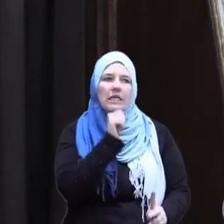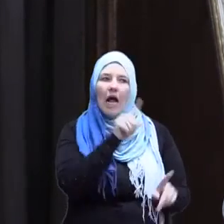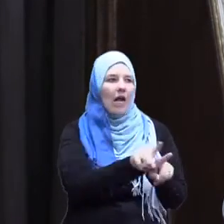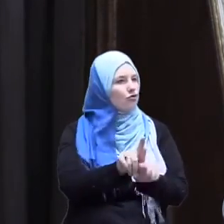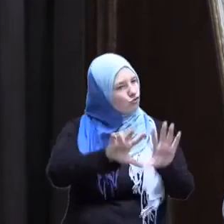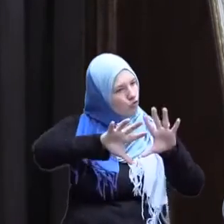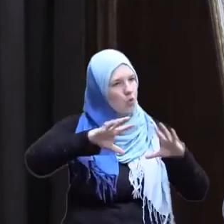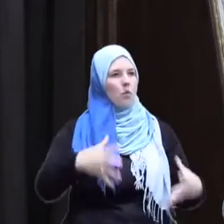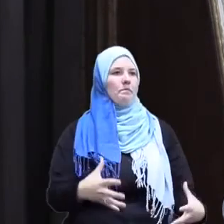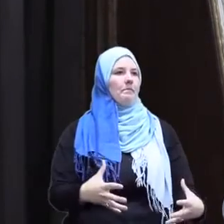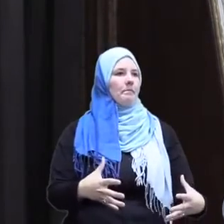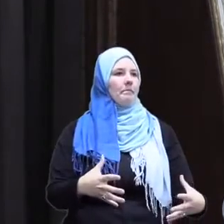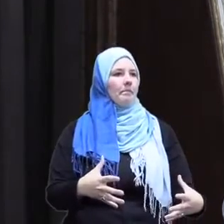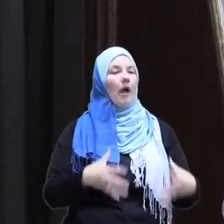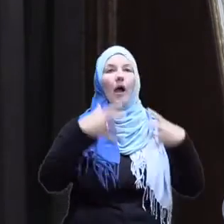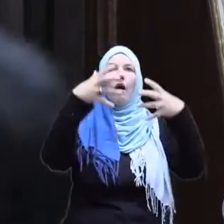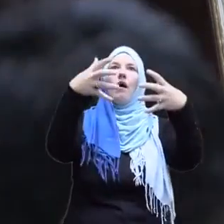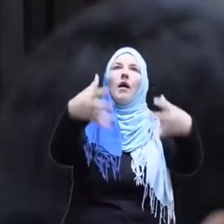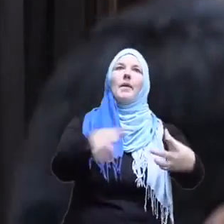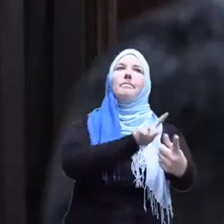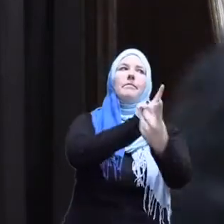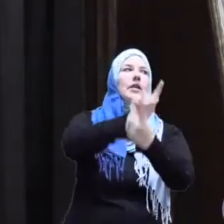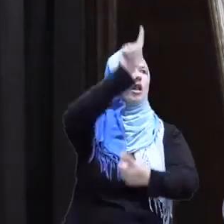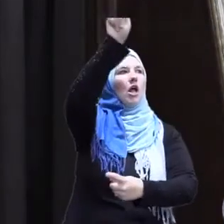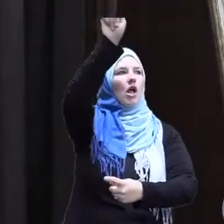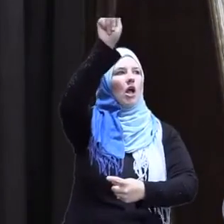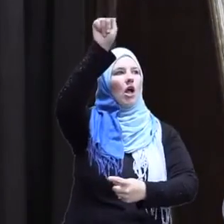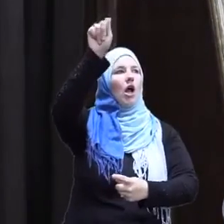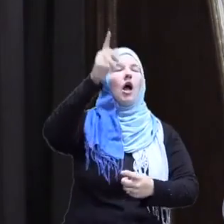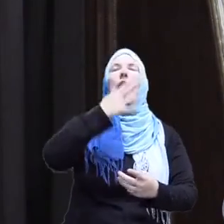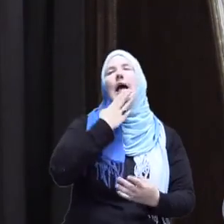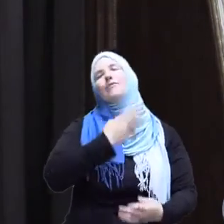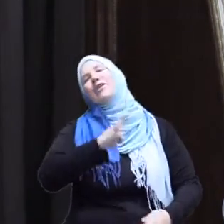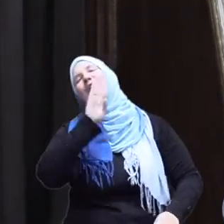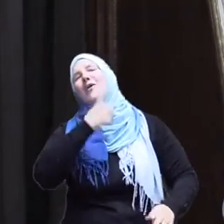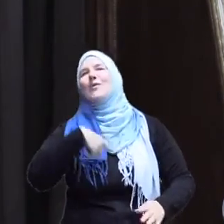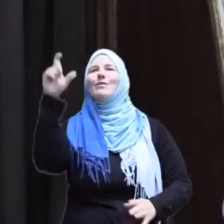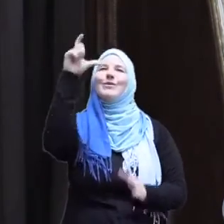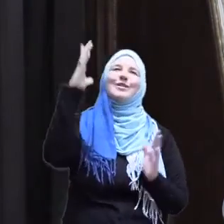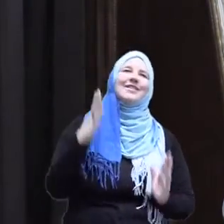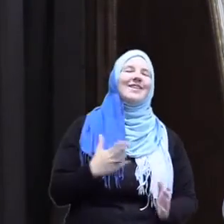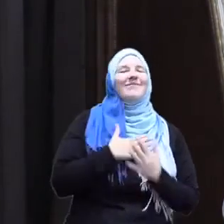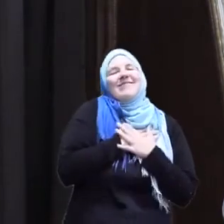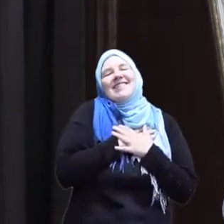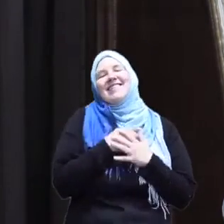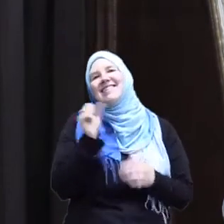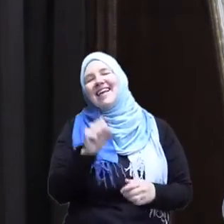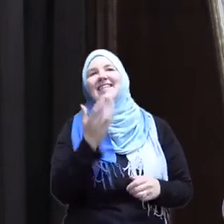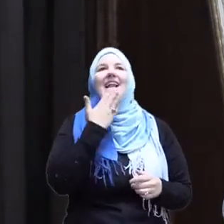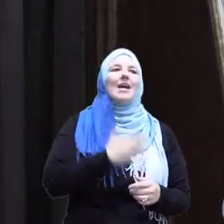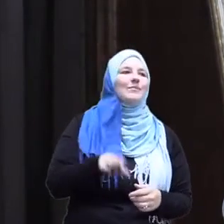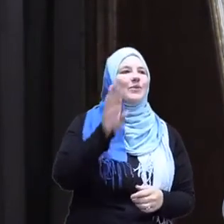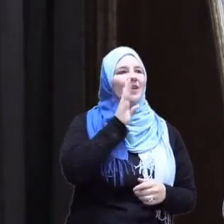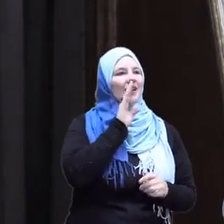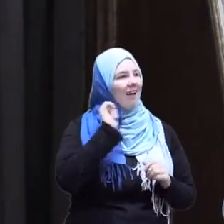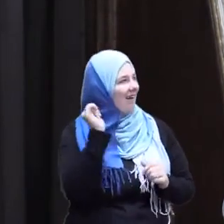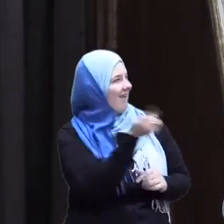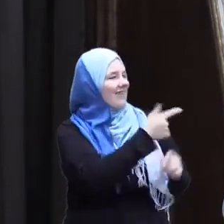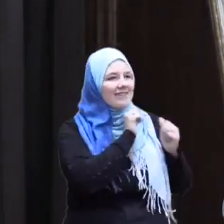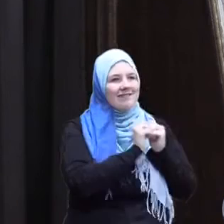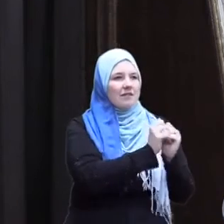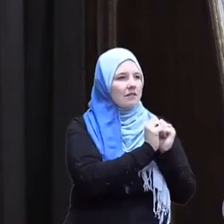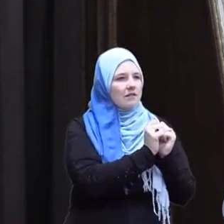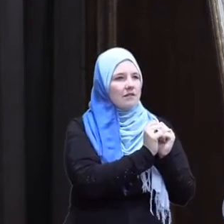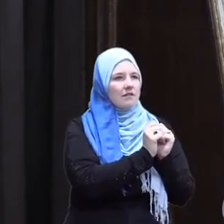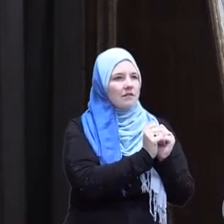not just rush. Oh, alhamdulillah, we are Muslims. Alhamdulillah, we are this. As if we